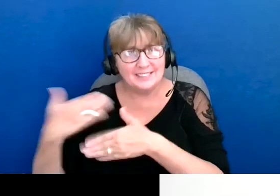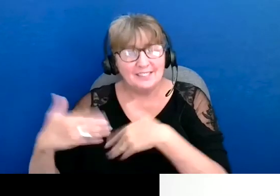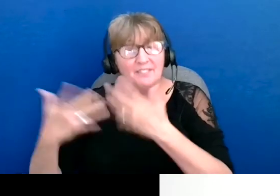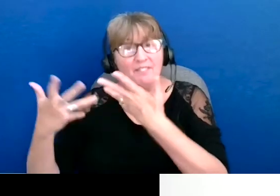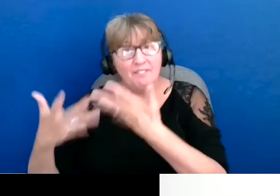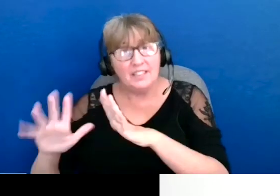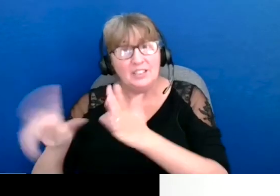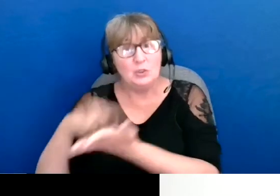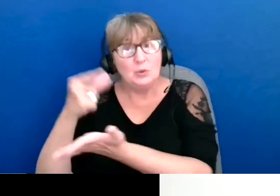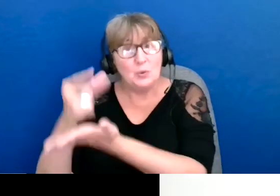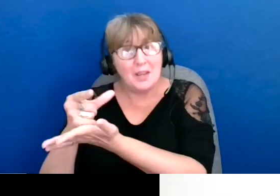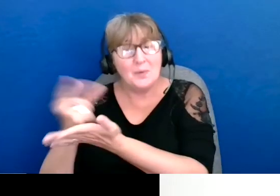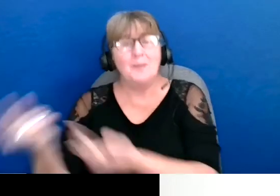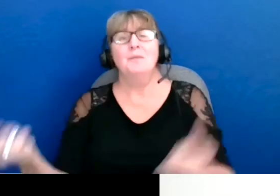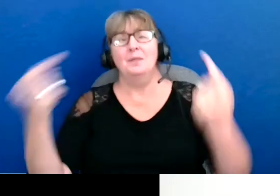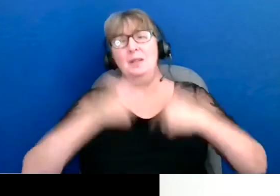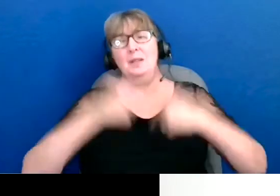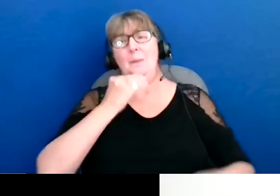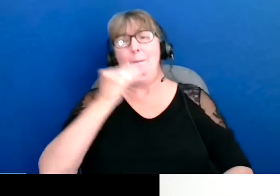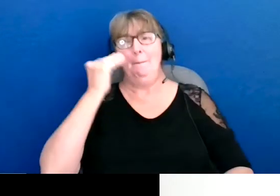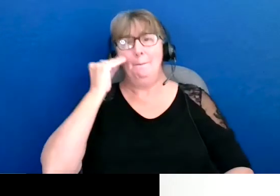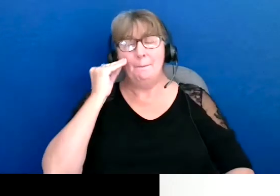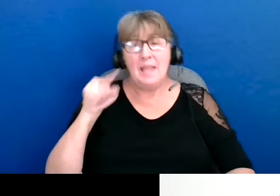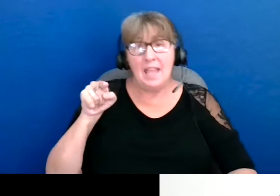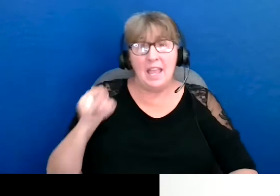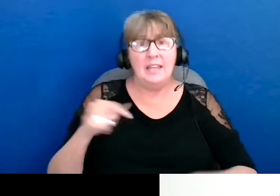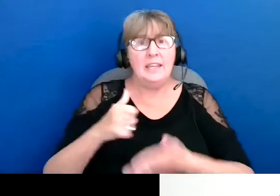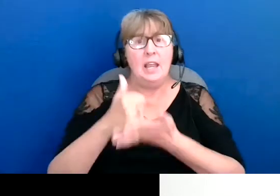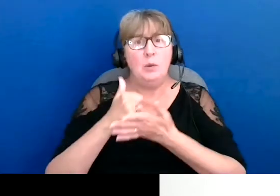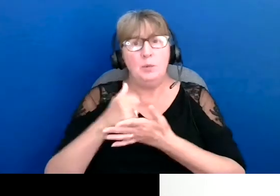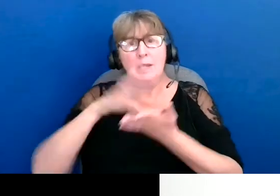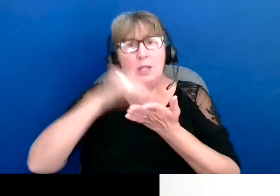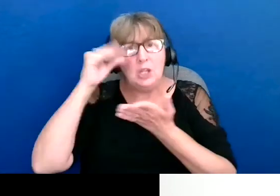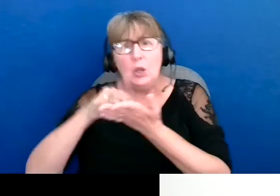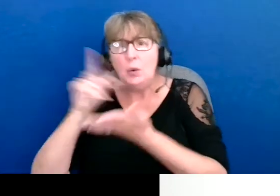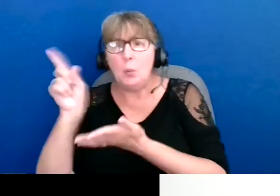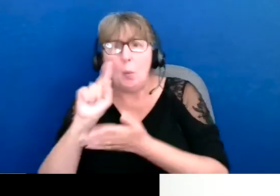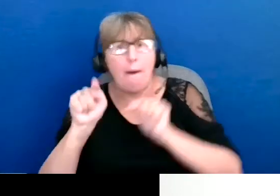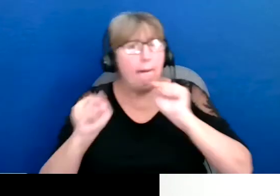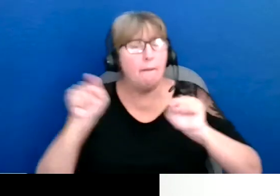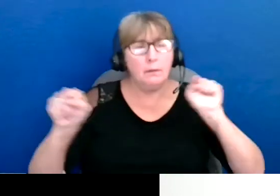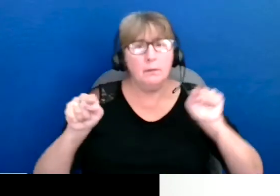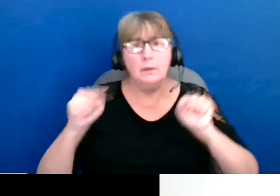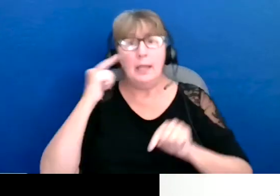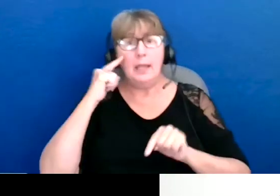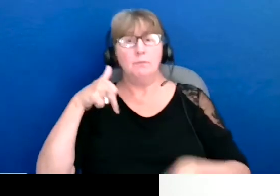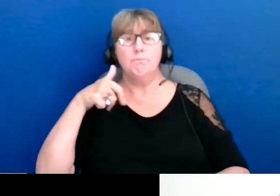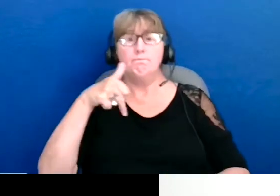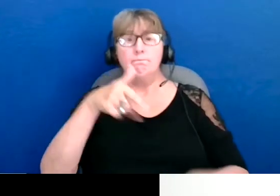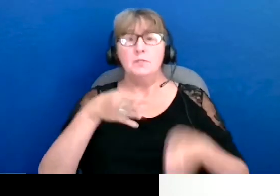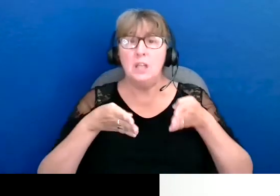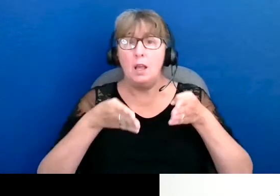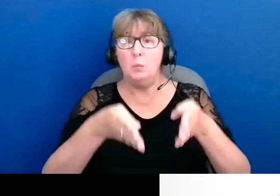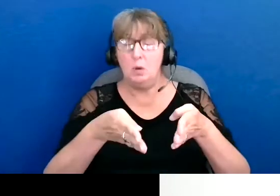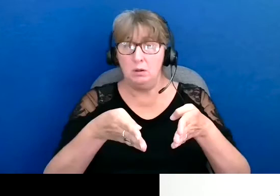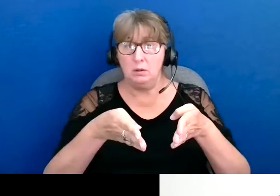here, and he navigates around obstacles. So if we're walking down the sidewalk and there's a garbage can